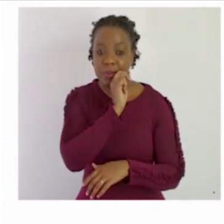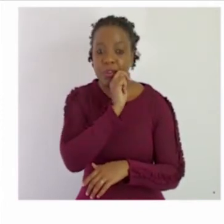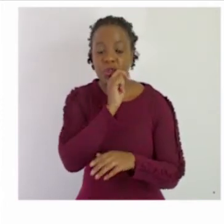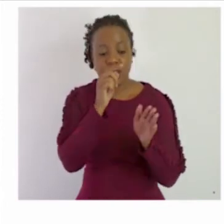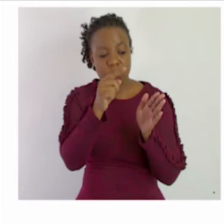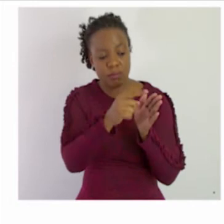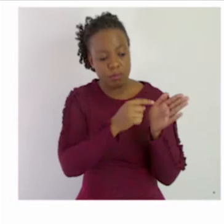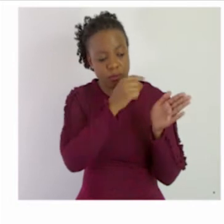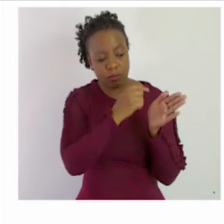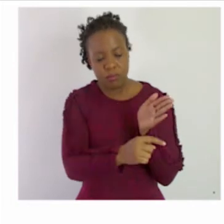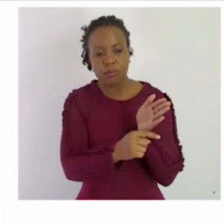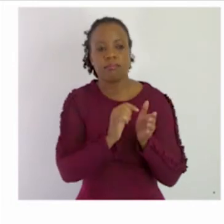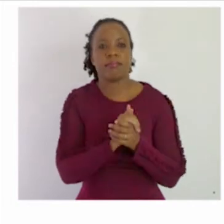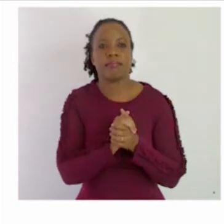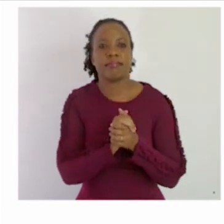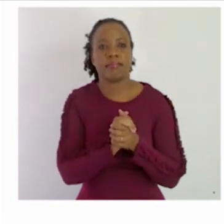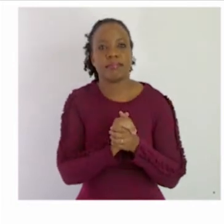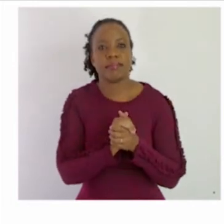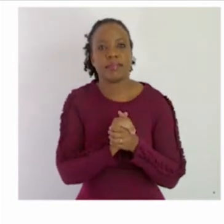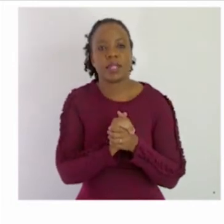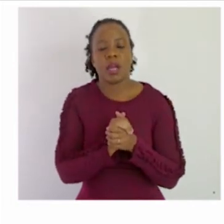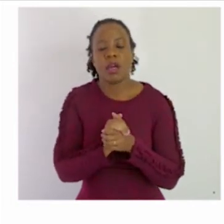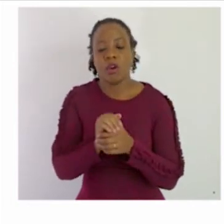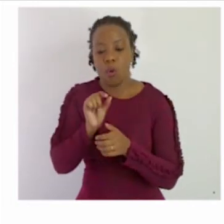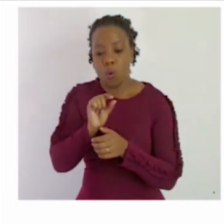out. But words like wisdom,